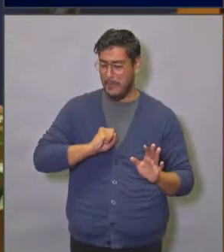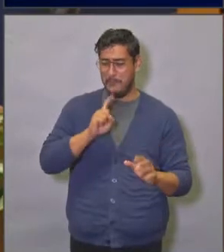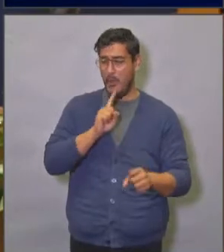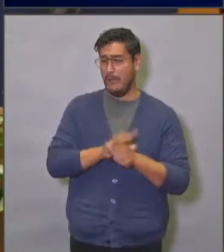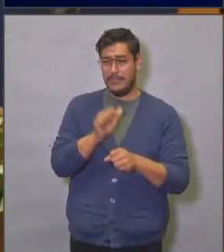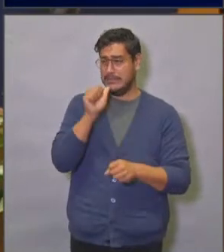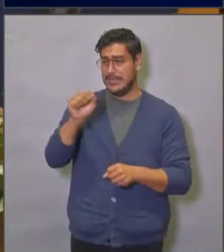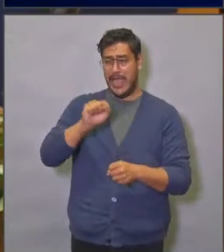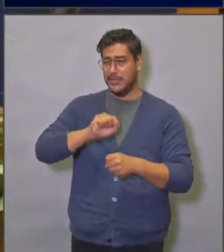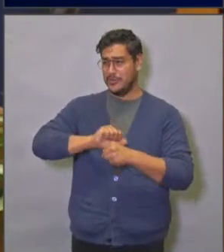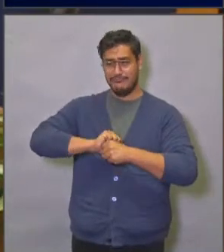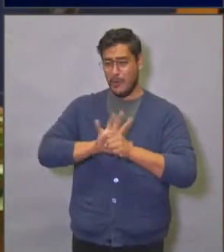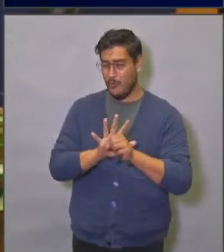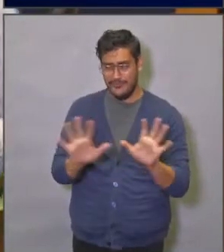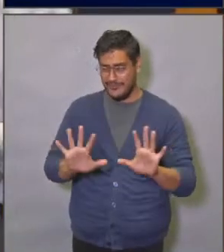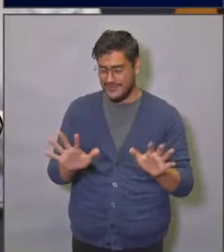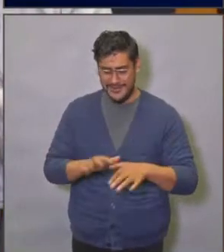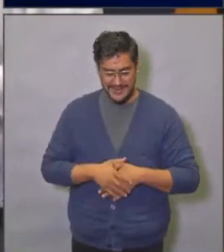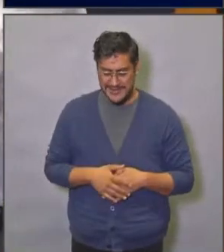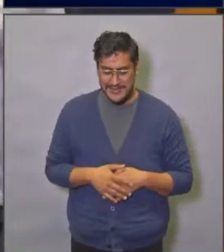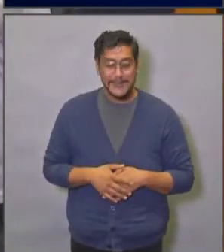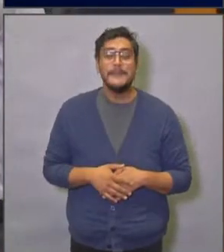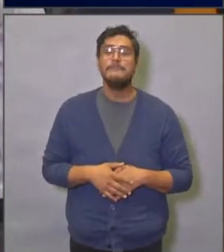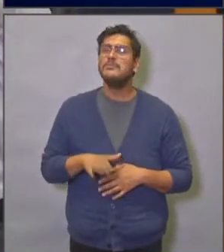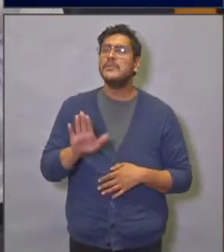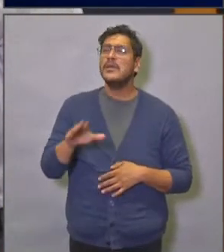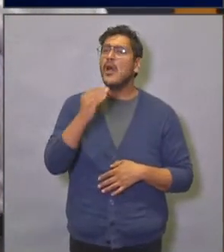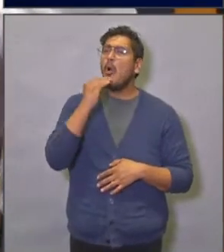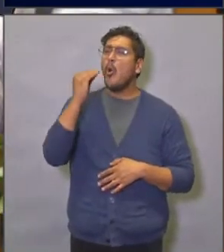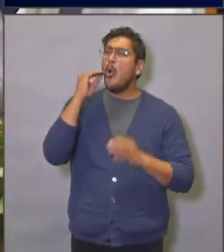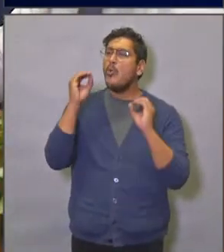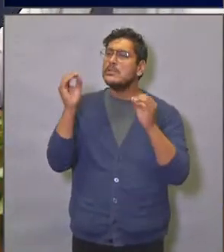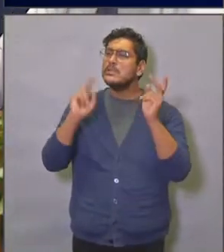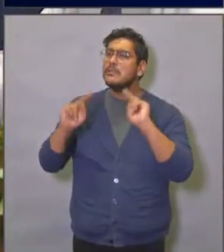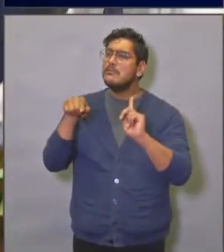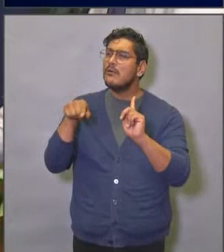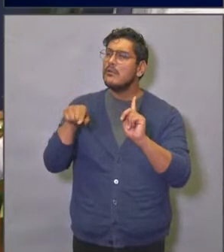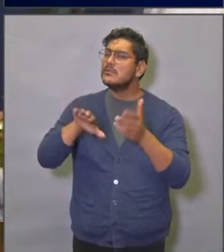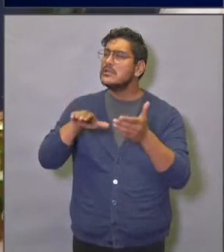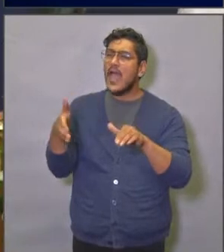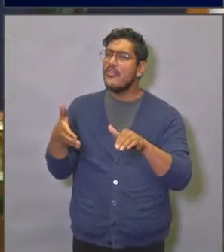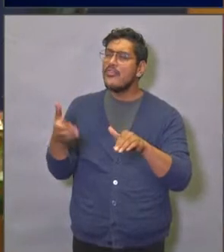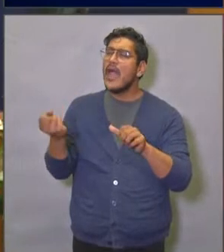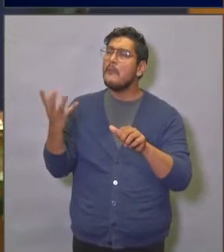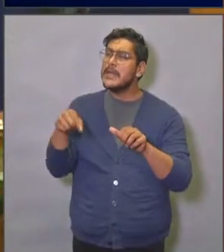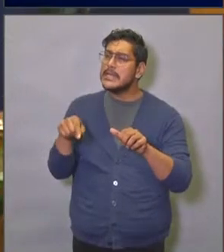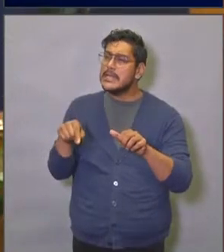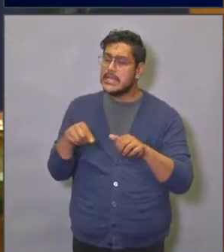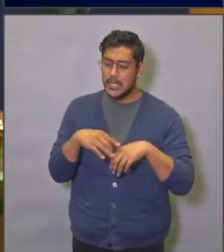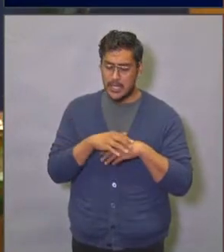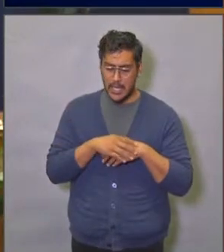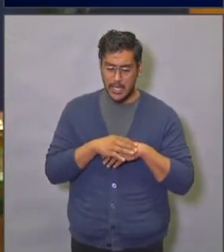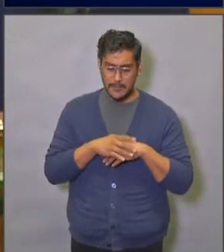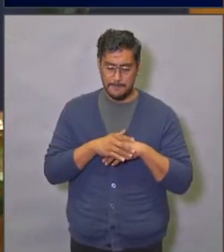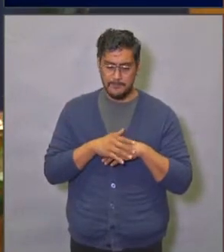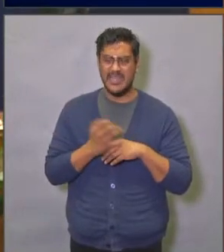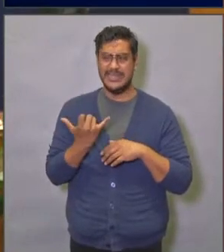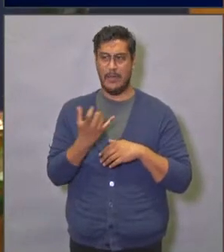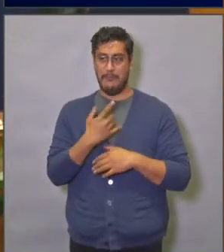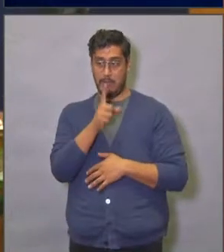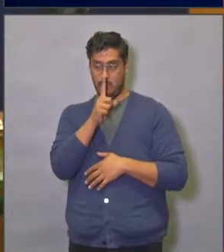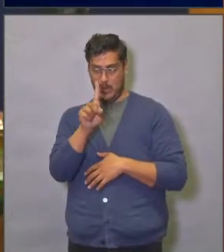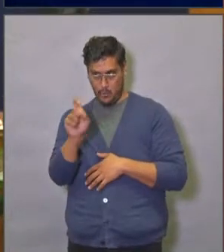Also, if we could get the deaths among homeless people, and here are my two real